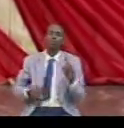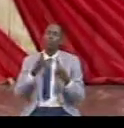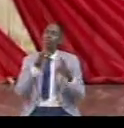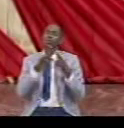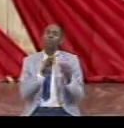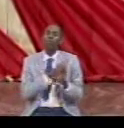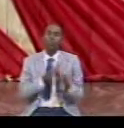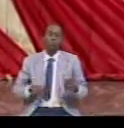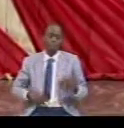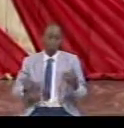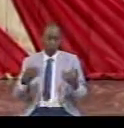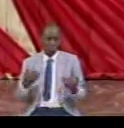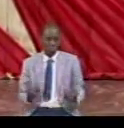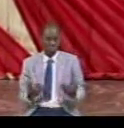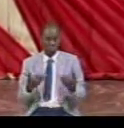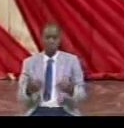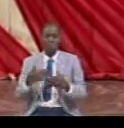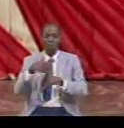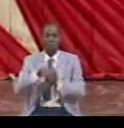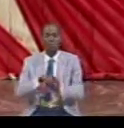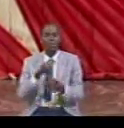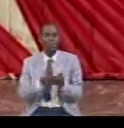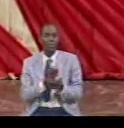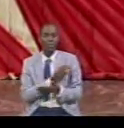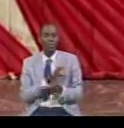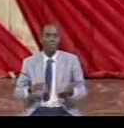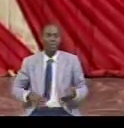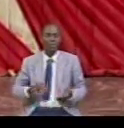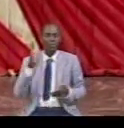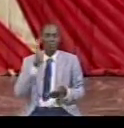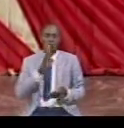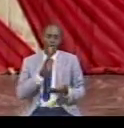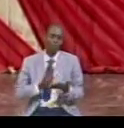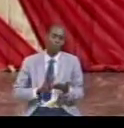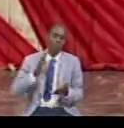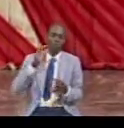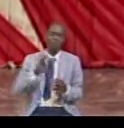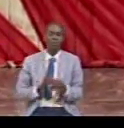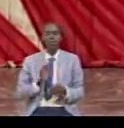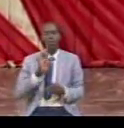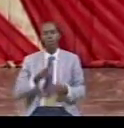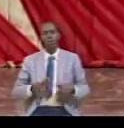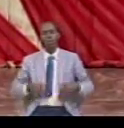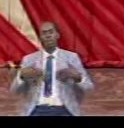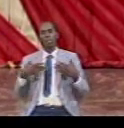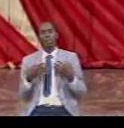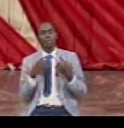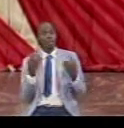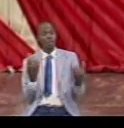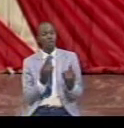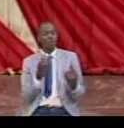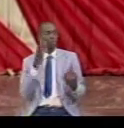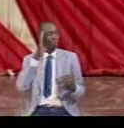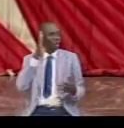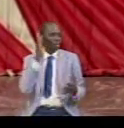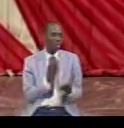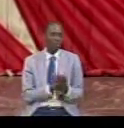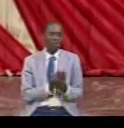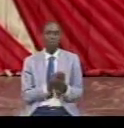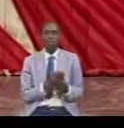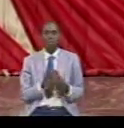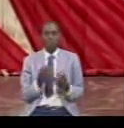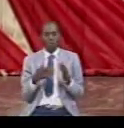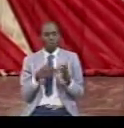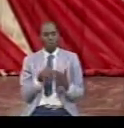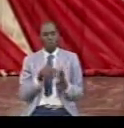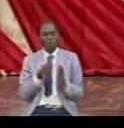tonight. Tell the Lord tonight that Christ will be glorified in your life. Sinning will come to an end. Weakness will come